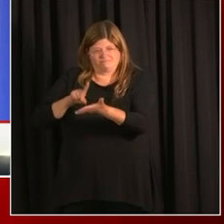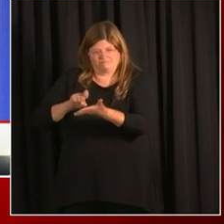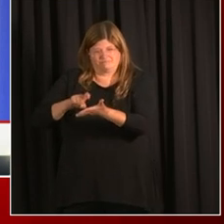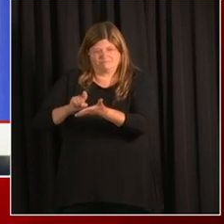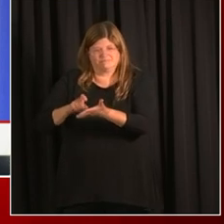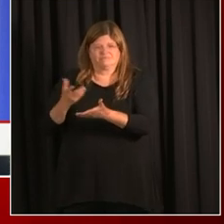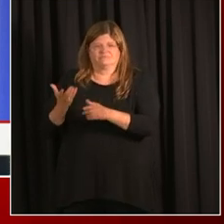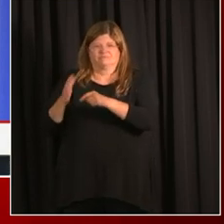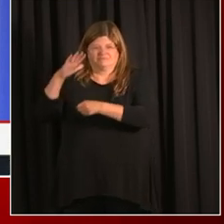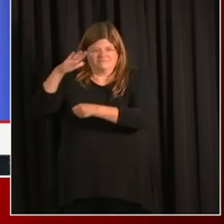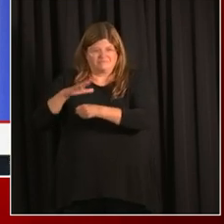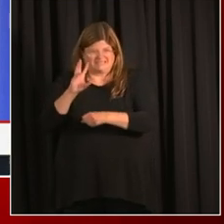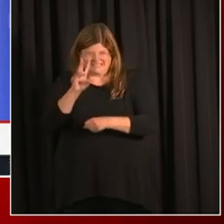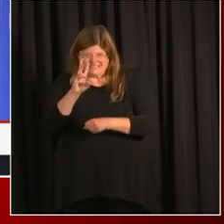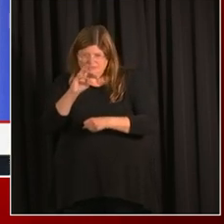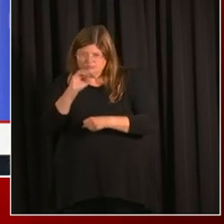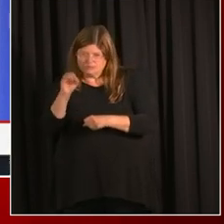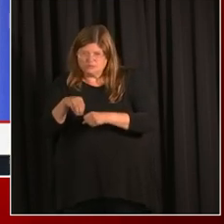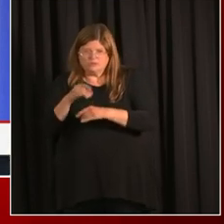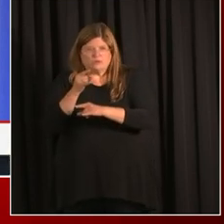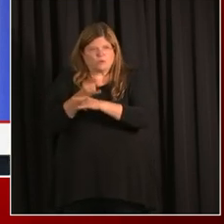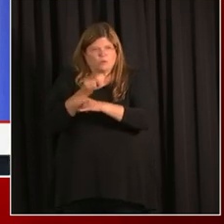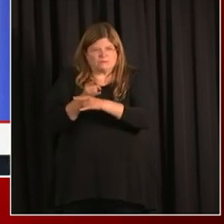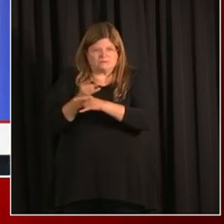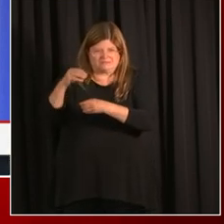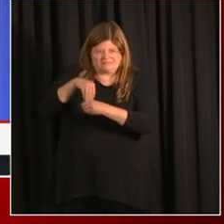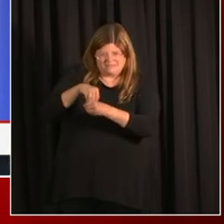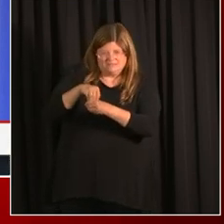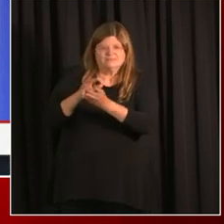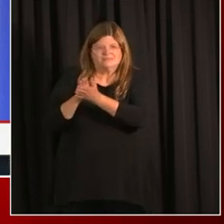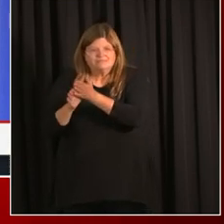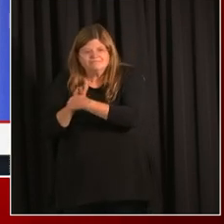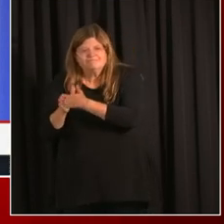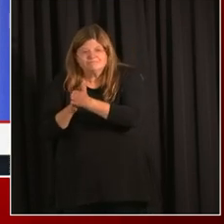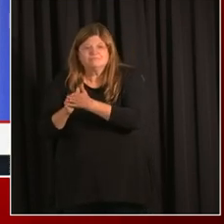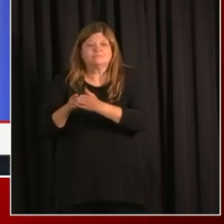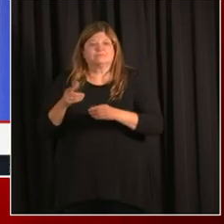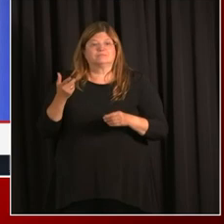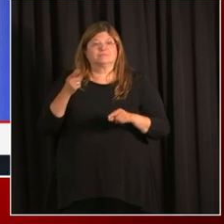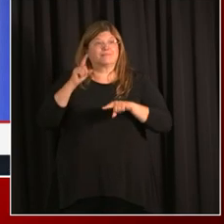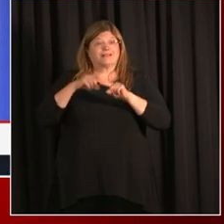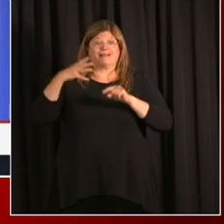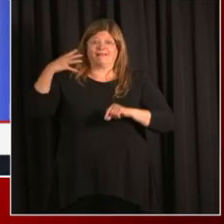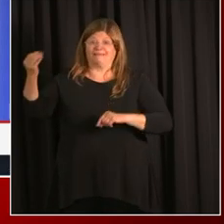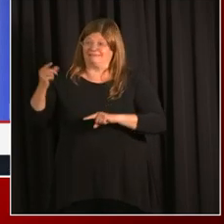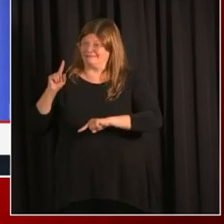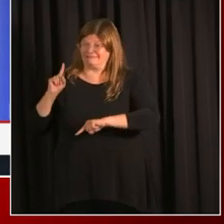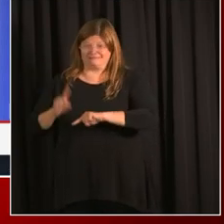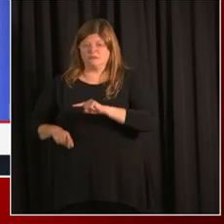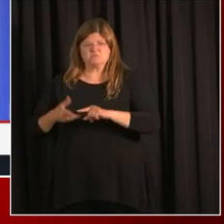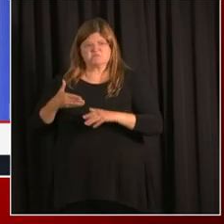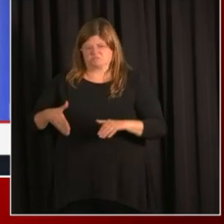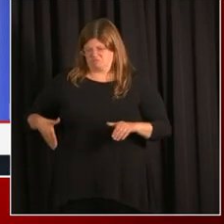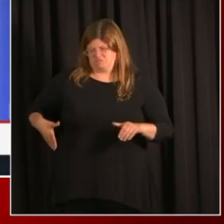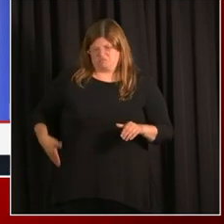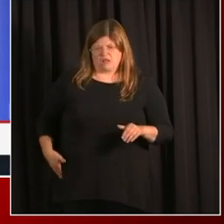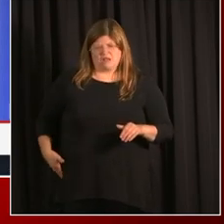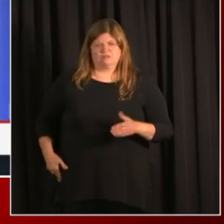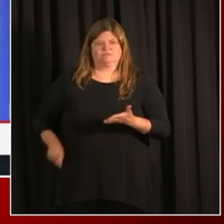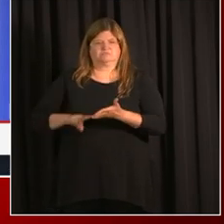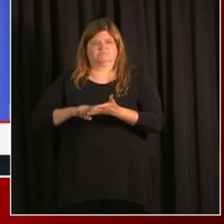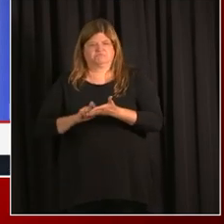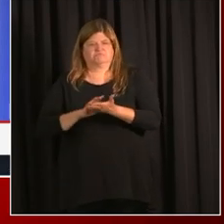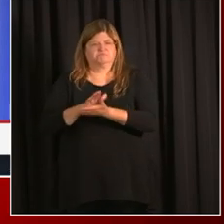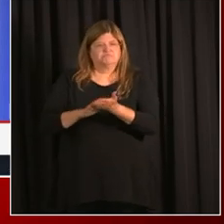least 60% alcohol when you're out and about and you cannot wash your hands. And I think it's critically important for people to